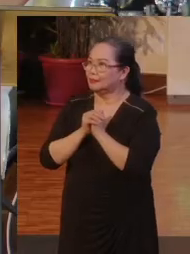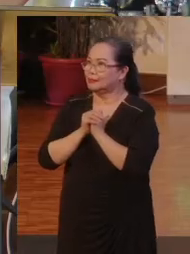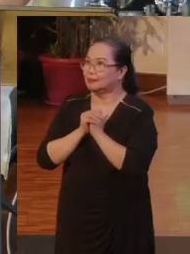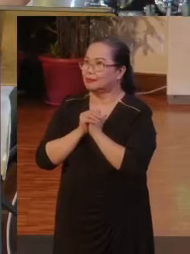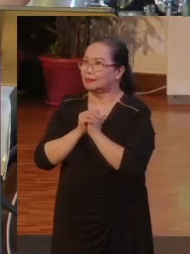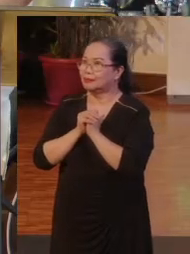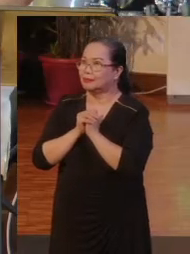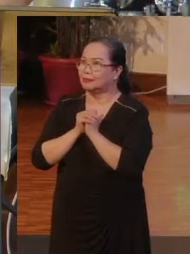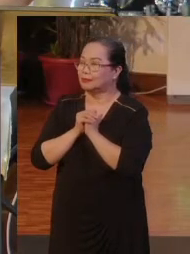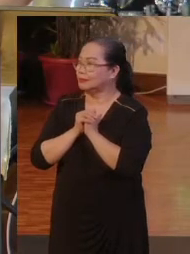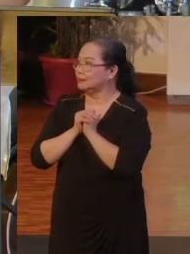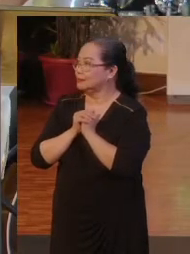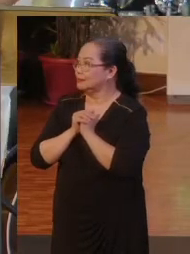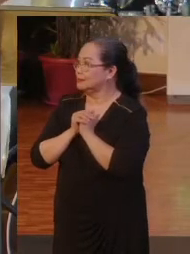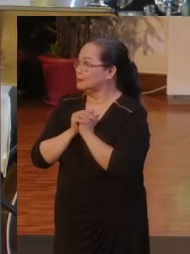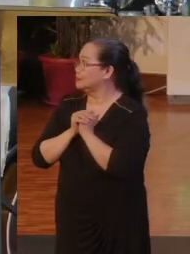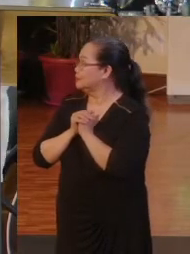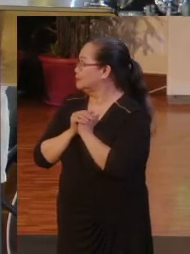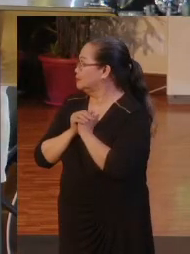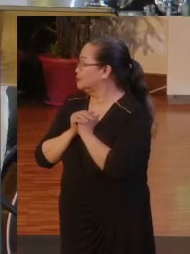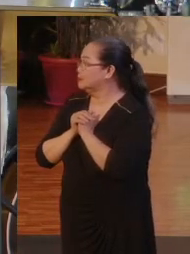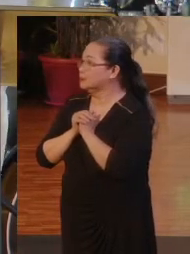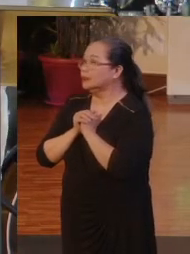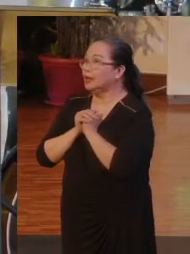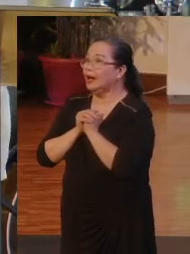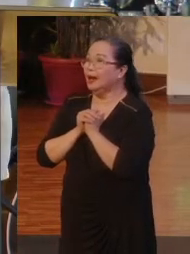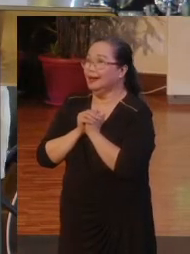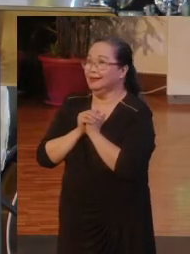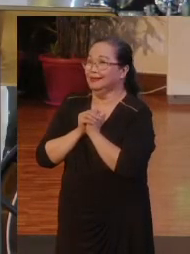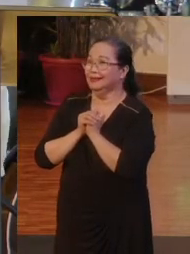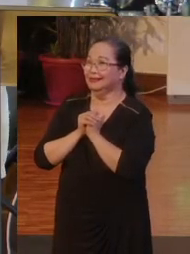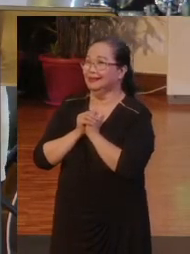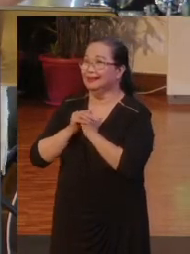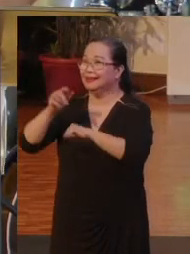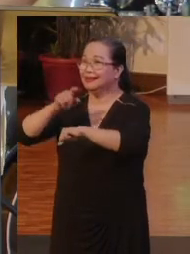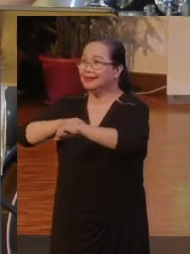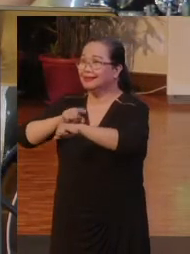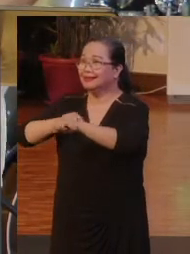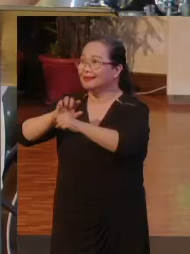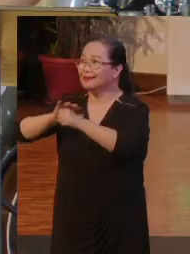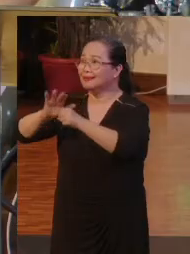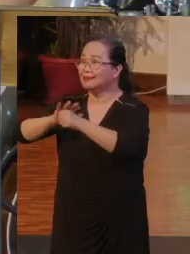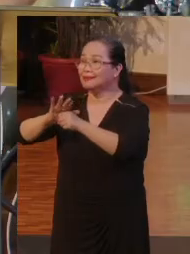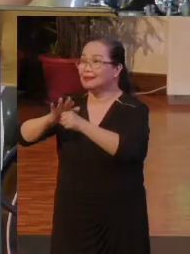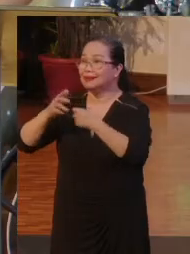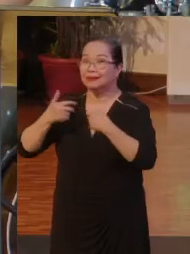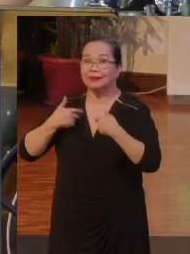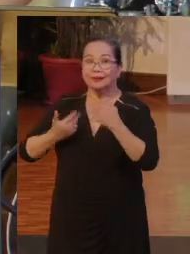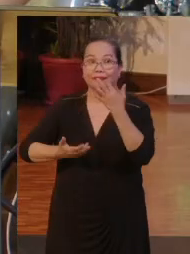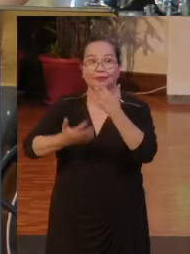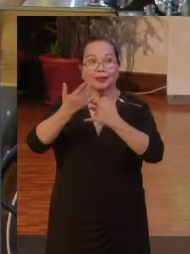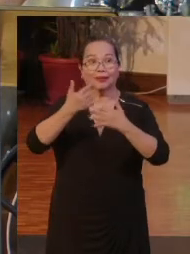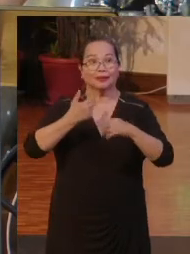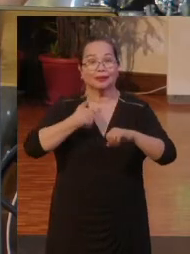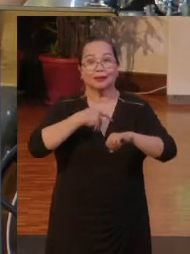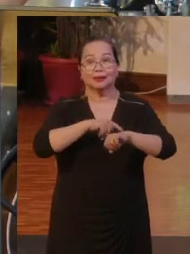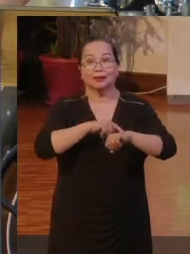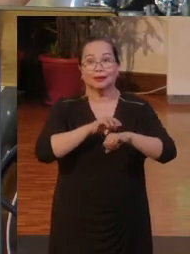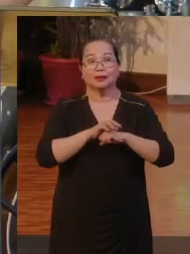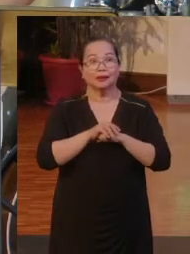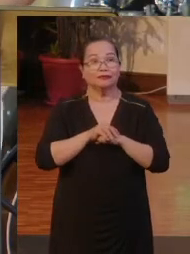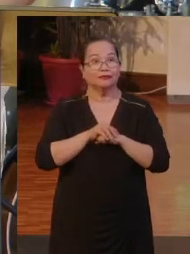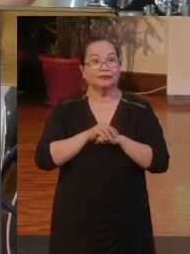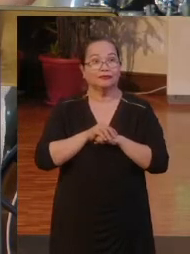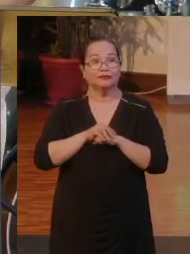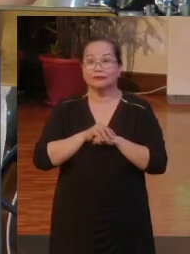Hop. Alam ko may oras pa ako eh, no? Pero meron yata tayong timer, no?